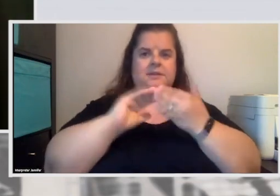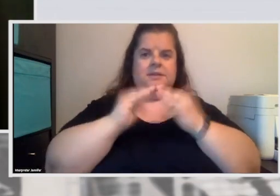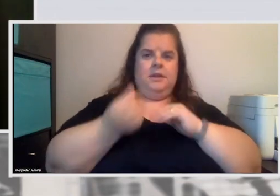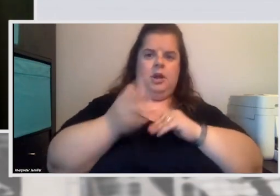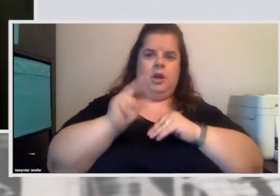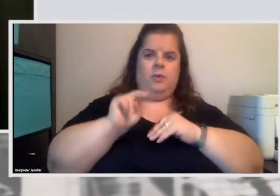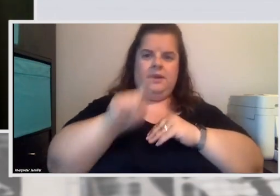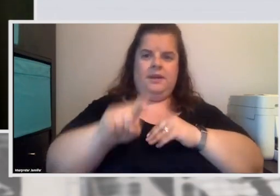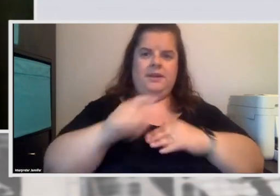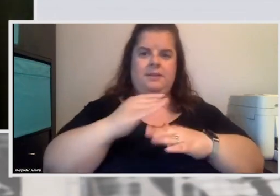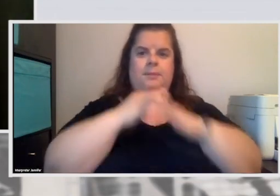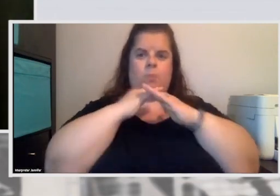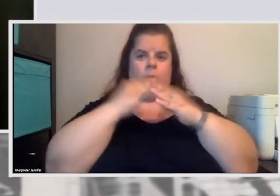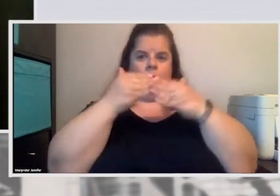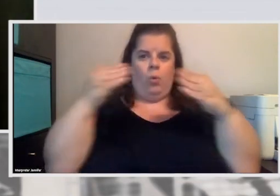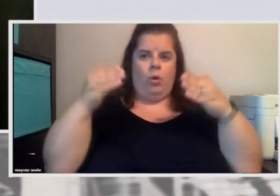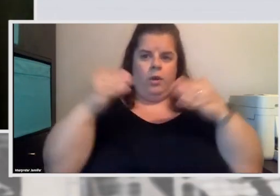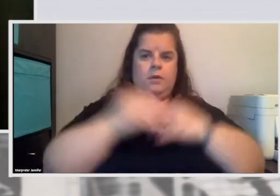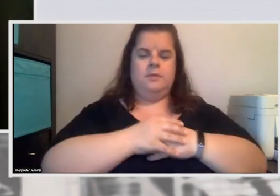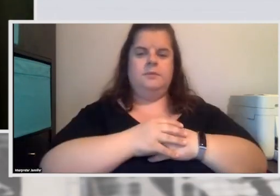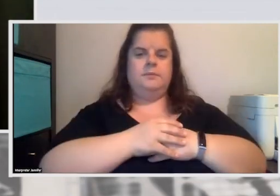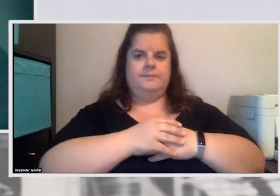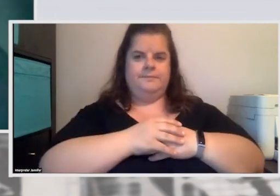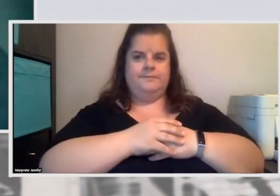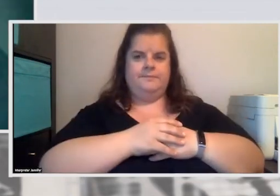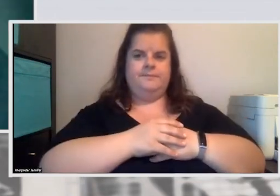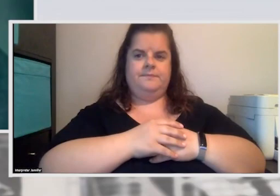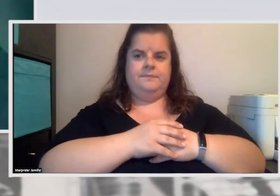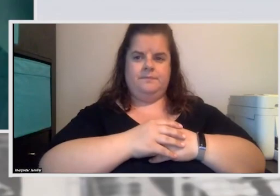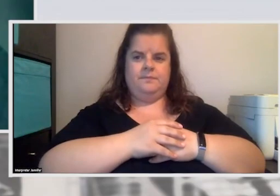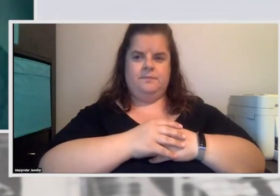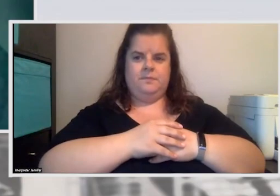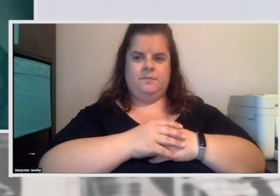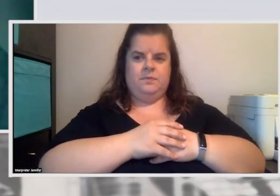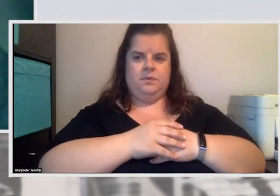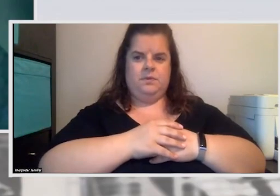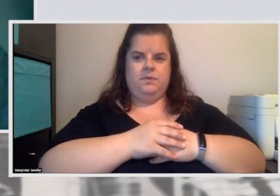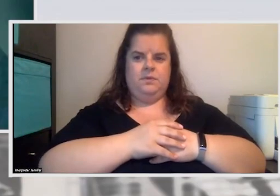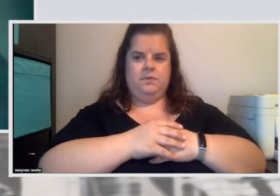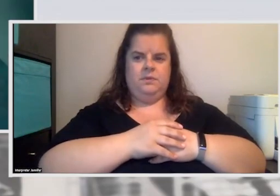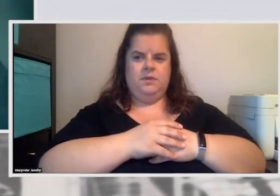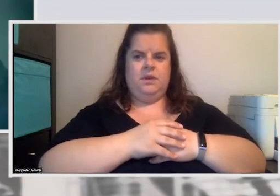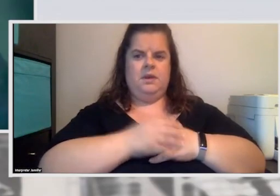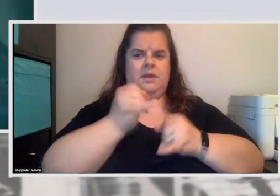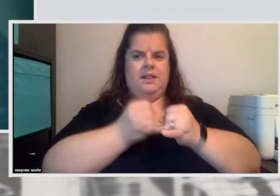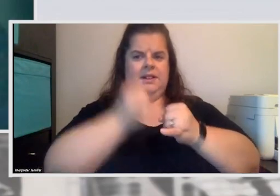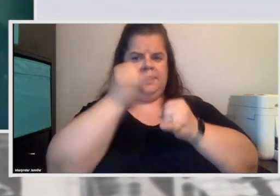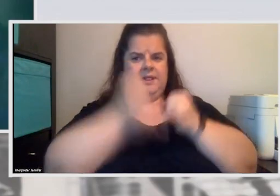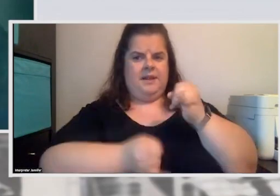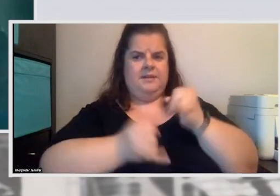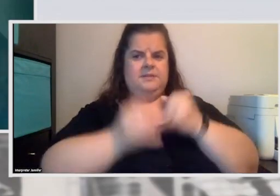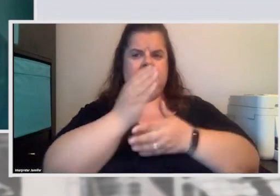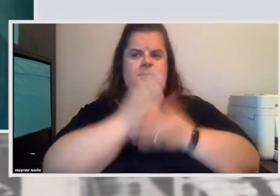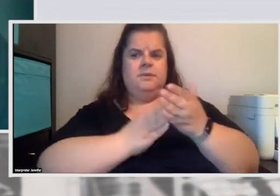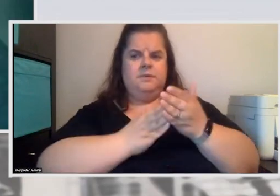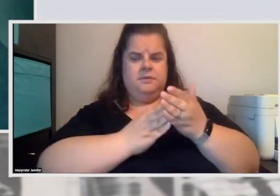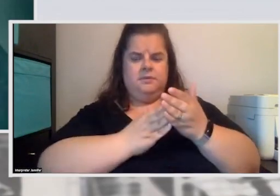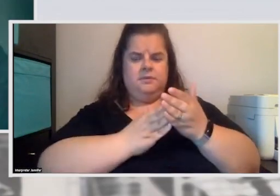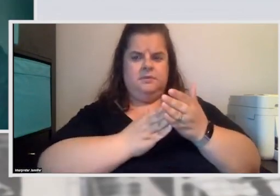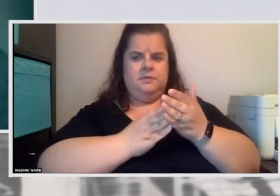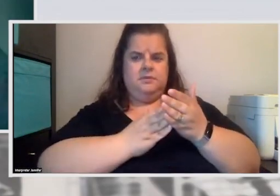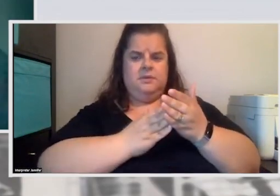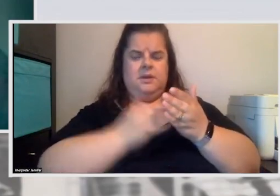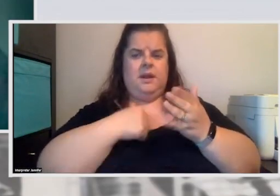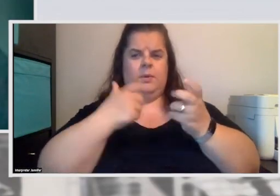to be boarded up. Thanks, Director. And I guess the last piece that I would note